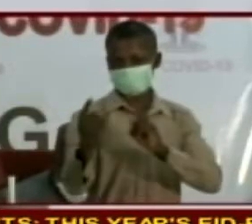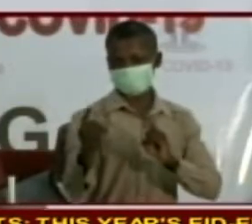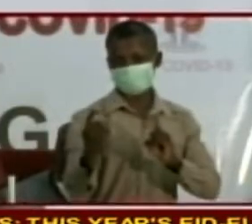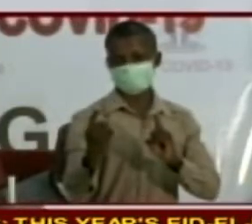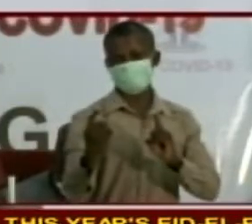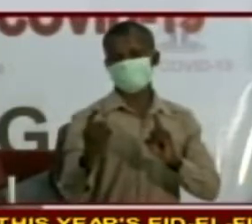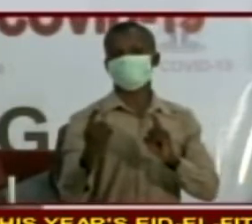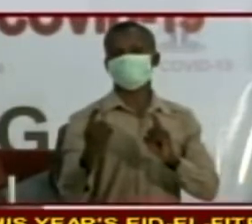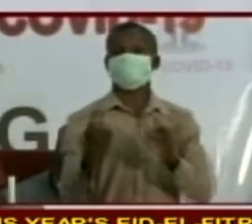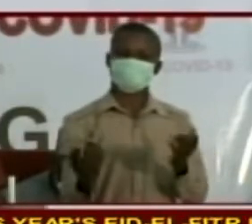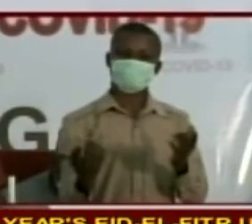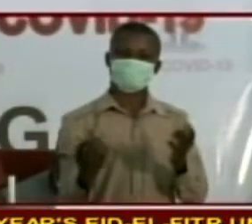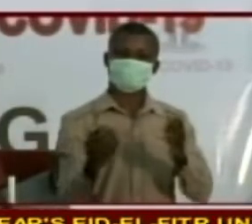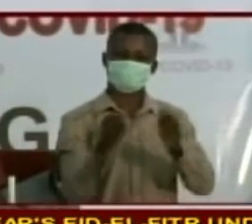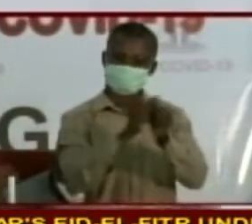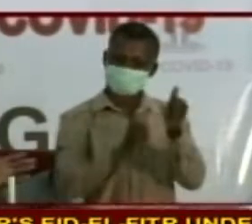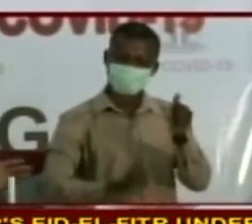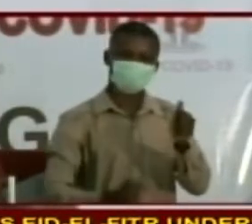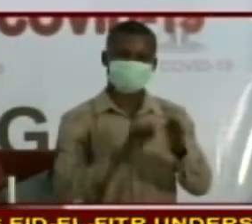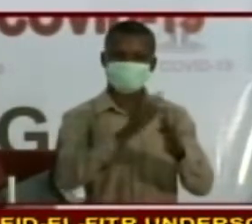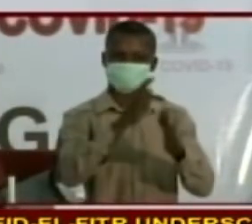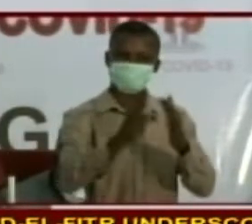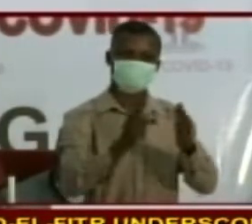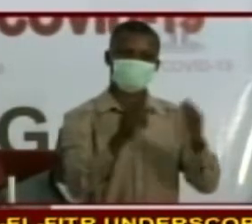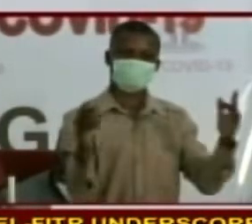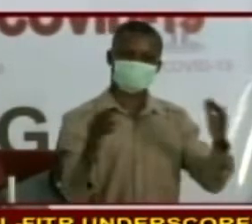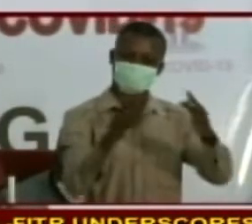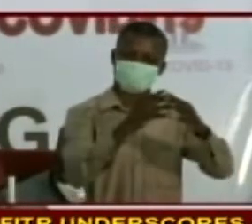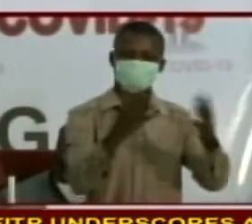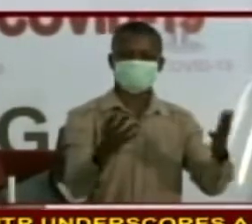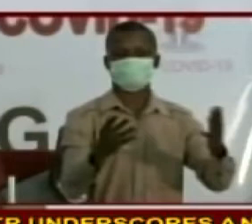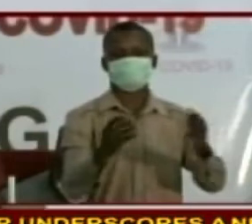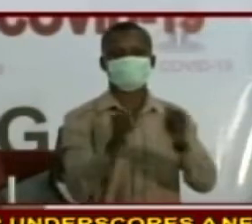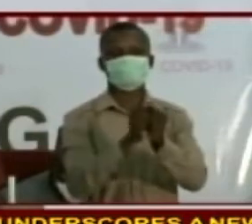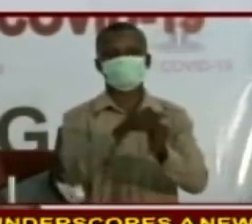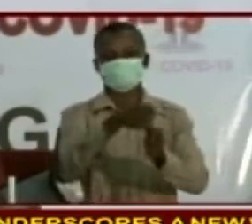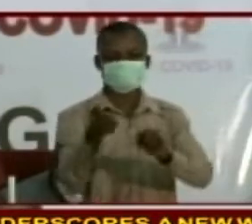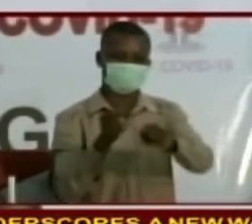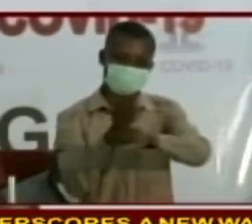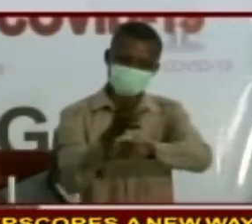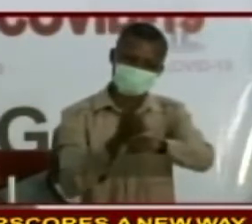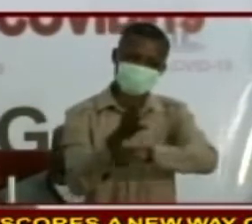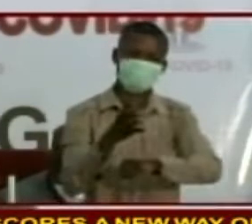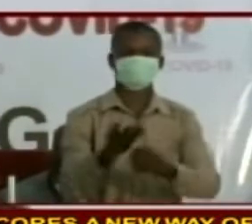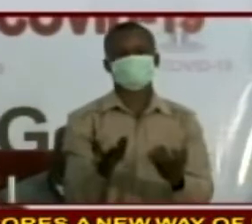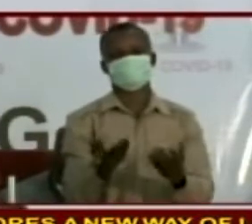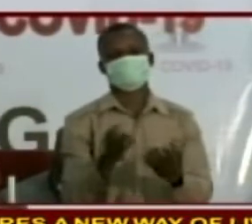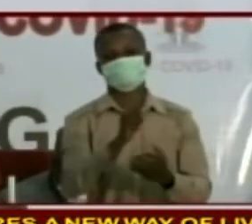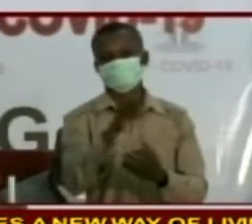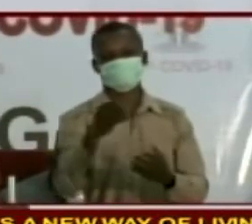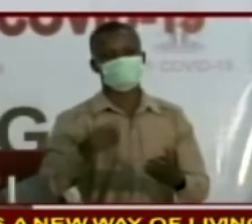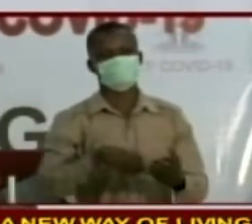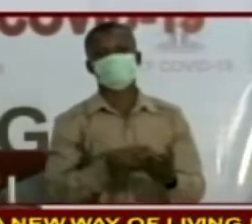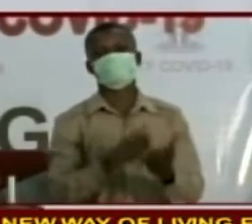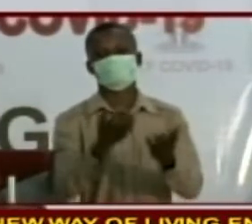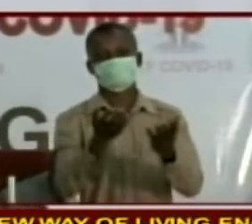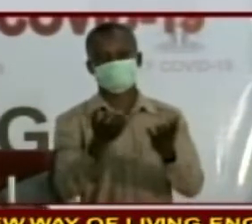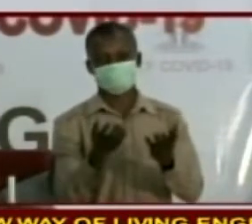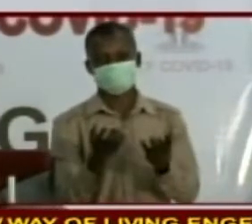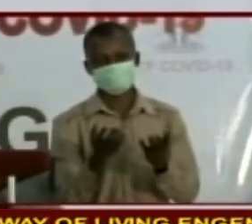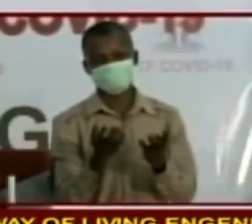physical distancing, and all the other advisories that we'll be giving. So we want